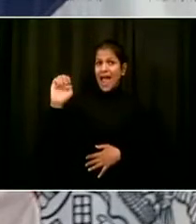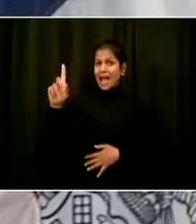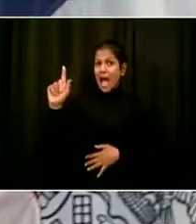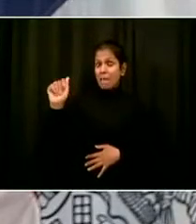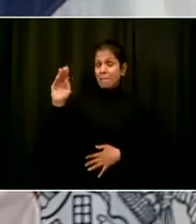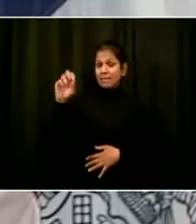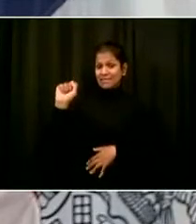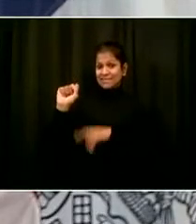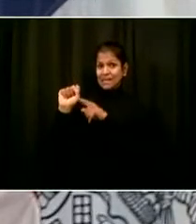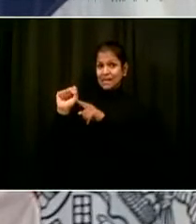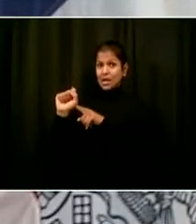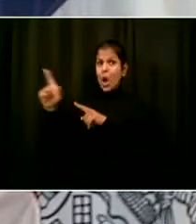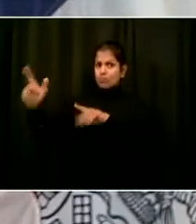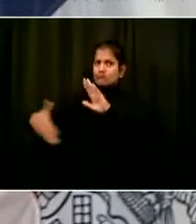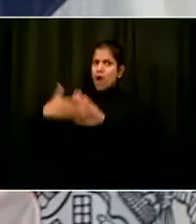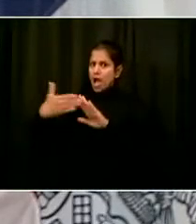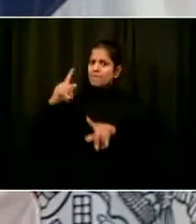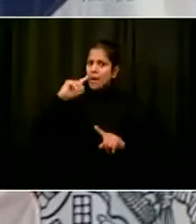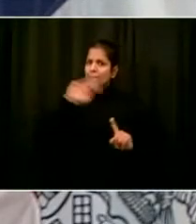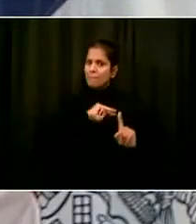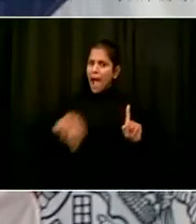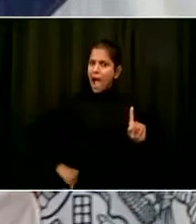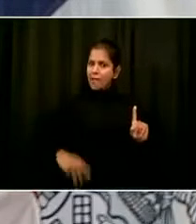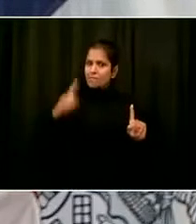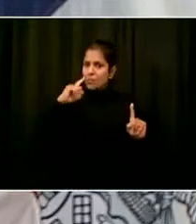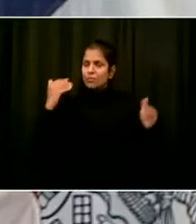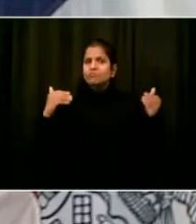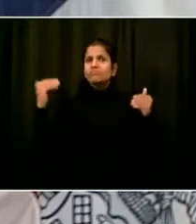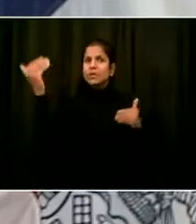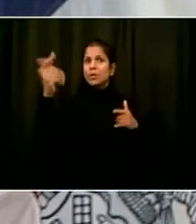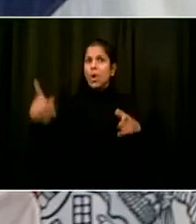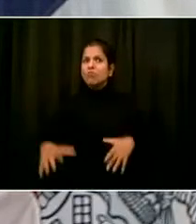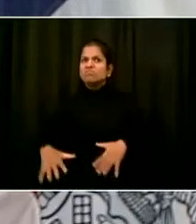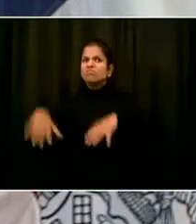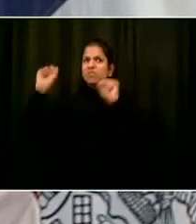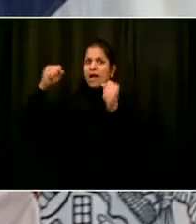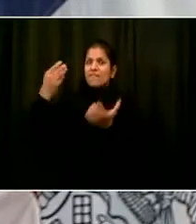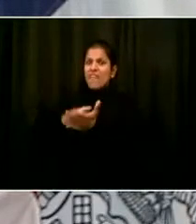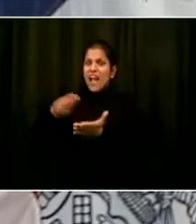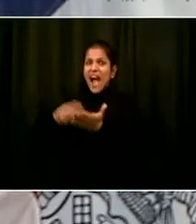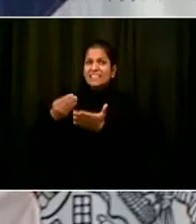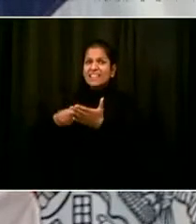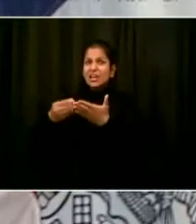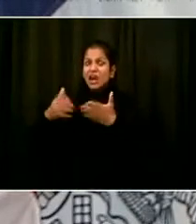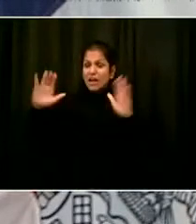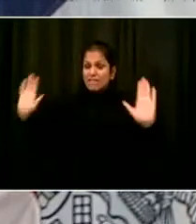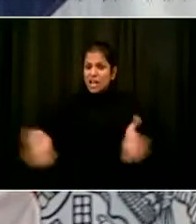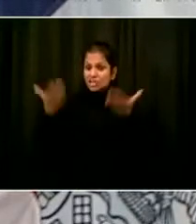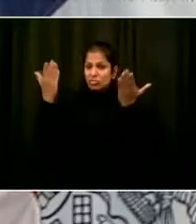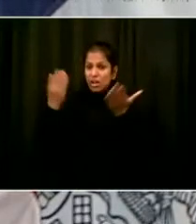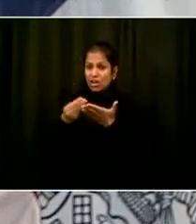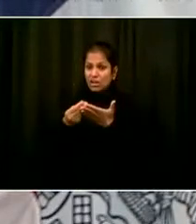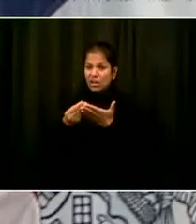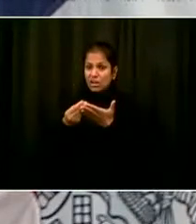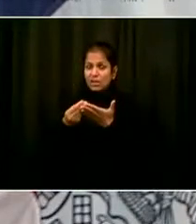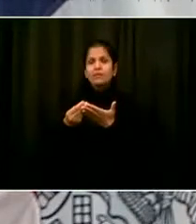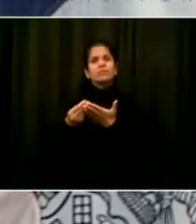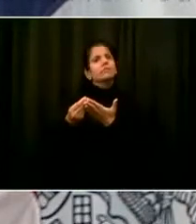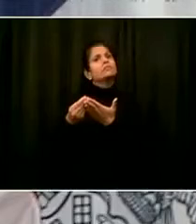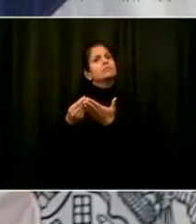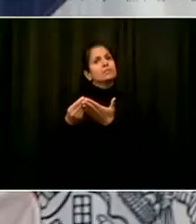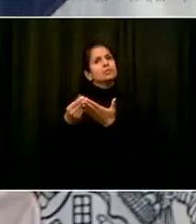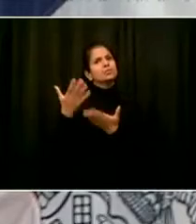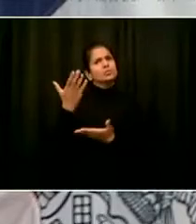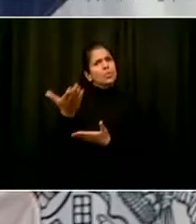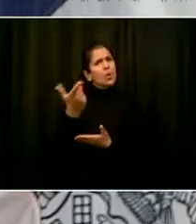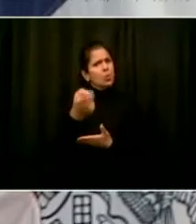them and more broadly would you urge mayor all candidates to refrain from in-person fundraisers given the current